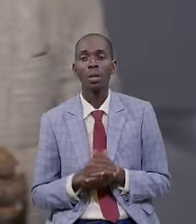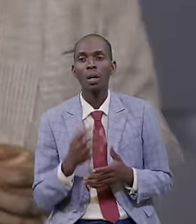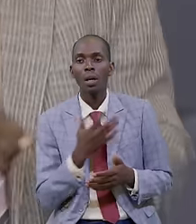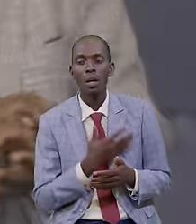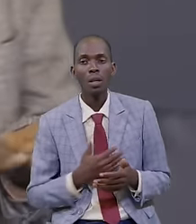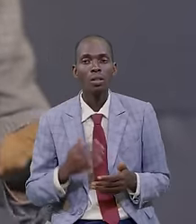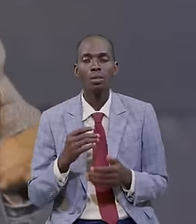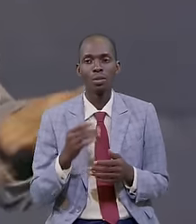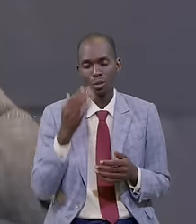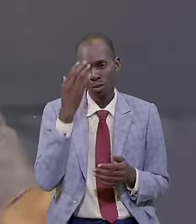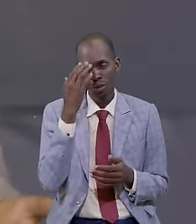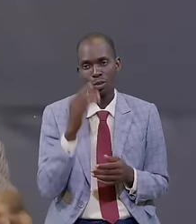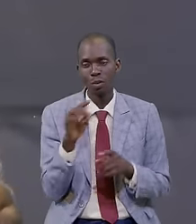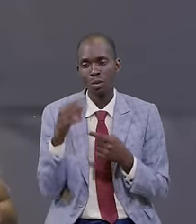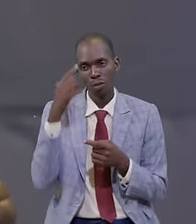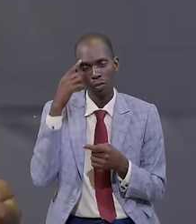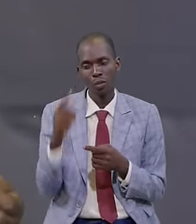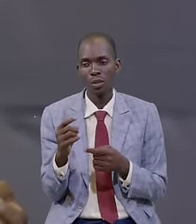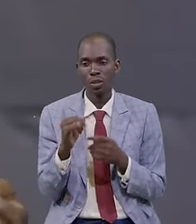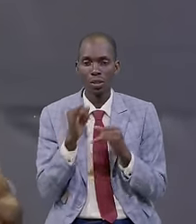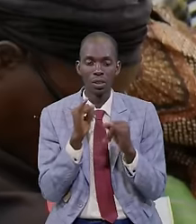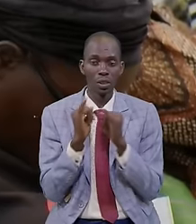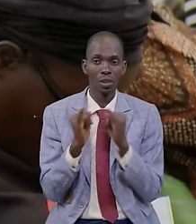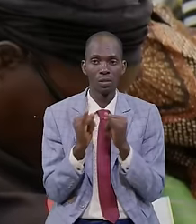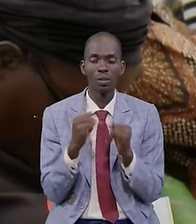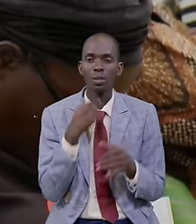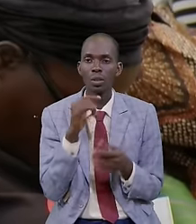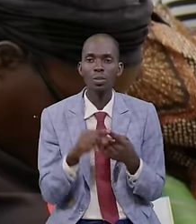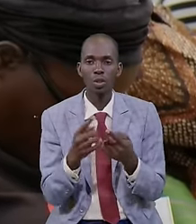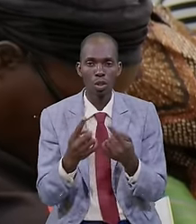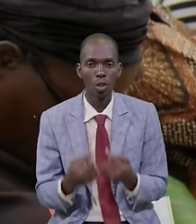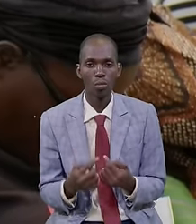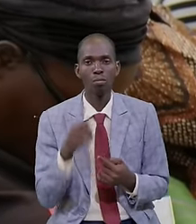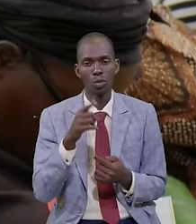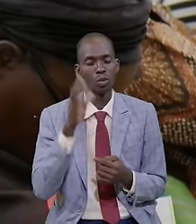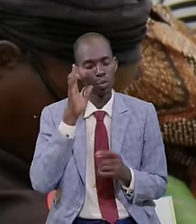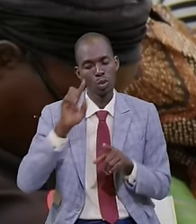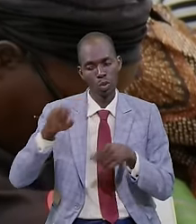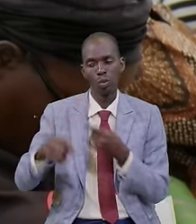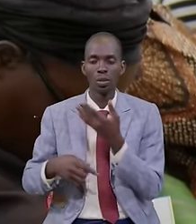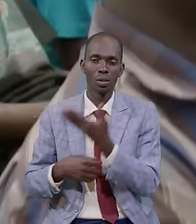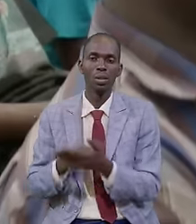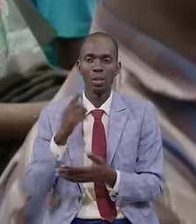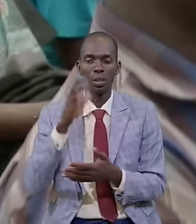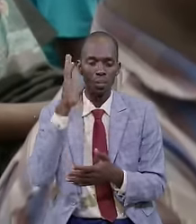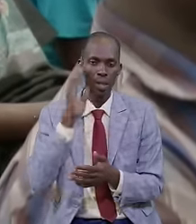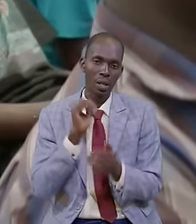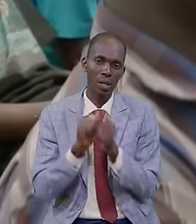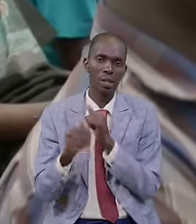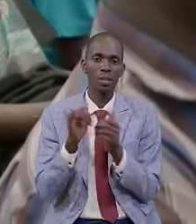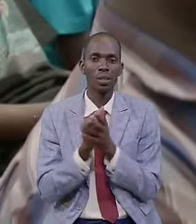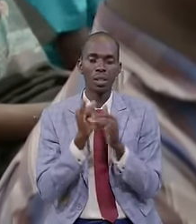interview, and they say, come, you're welcome. You passed that interview,